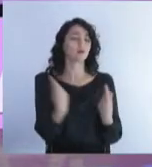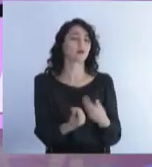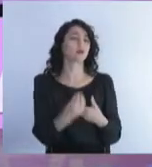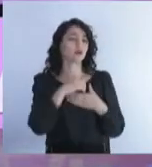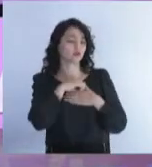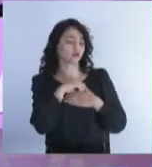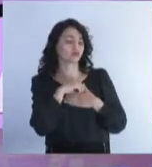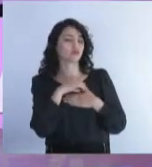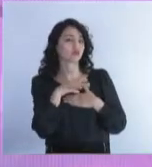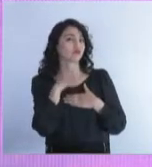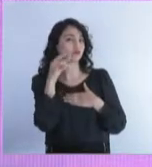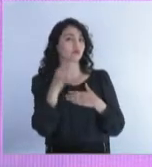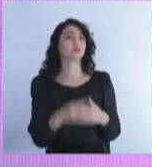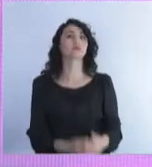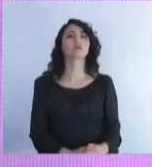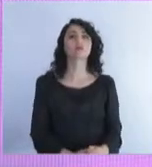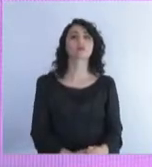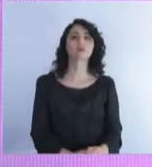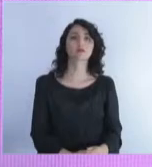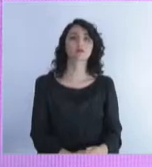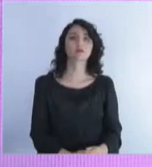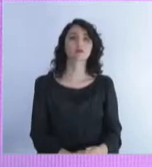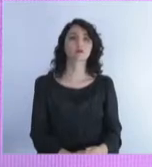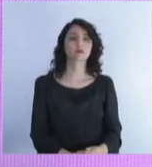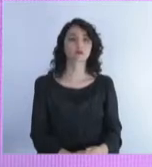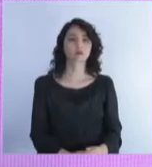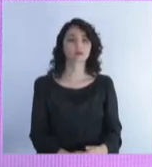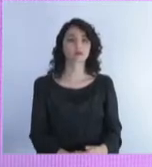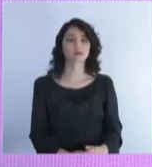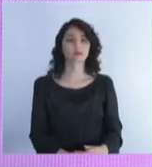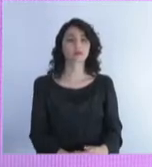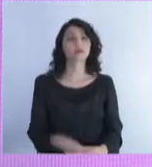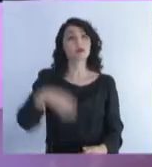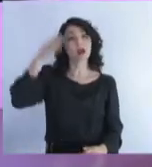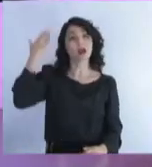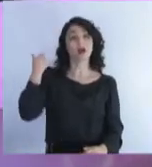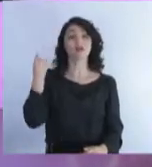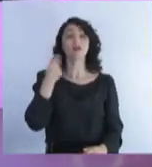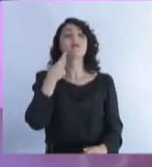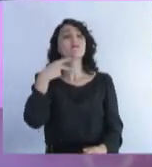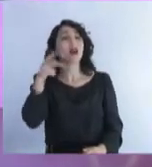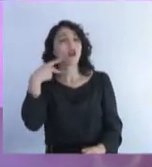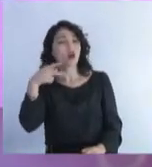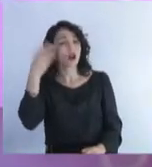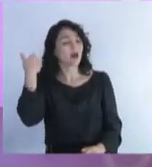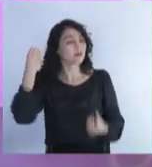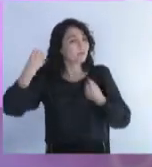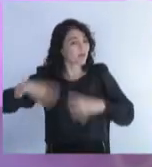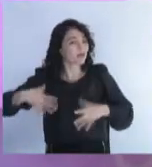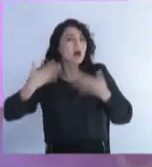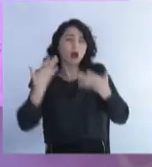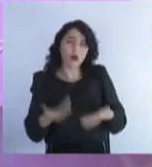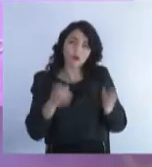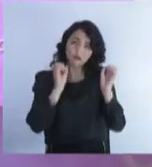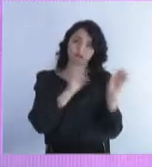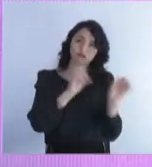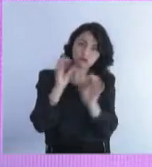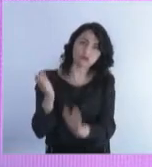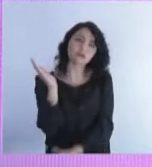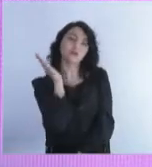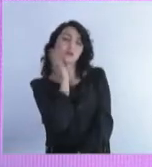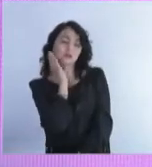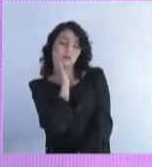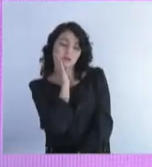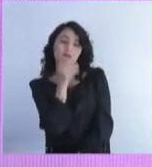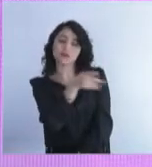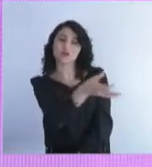resource. Yeah, maybe it's time to teach those values that we lost in the past, no? Like kindness and